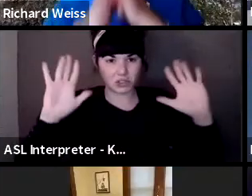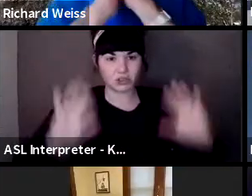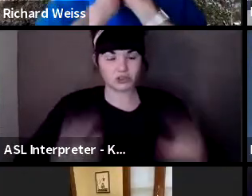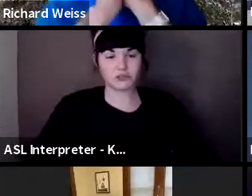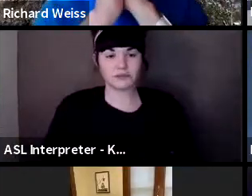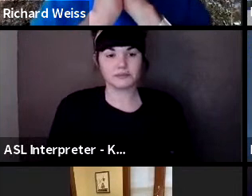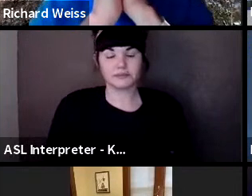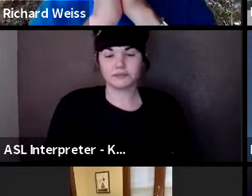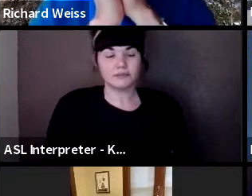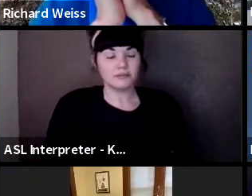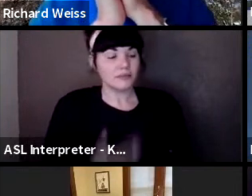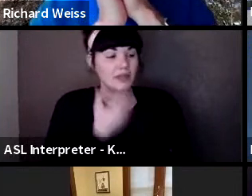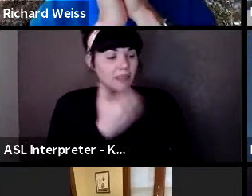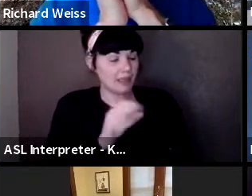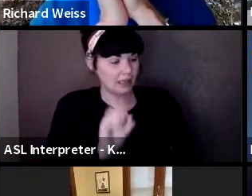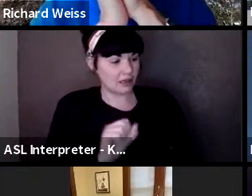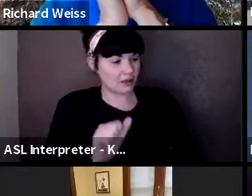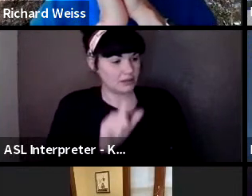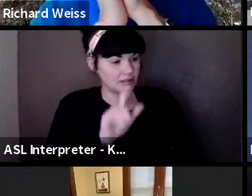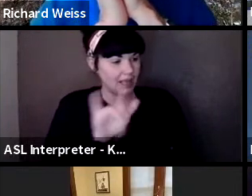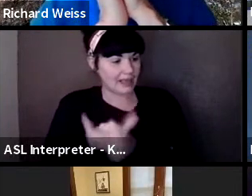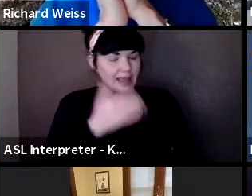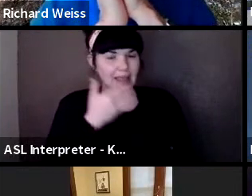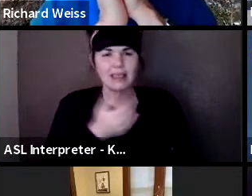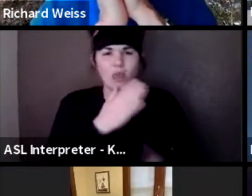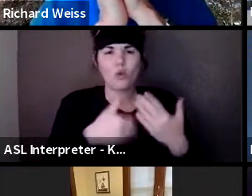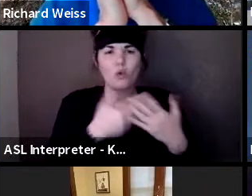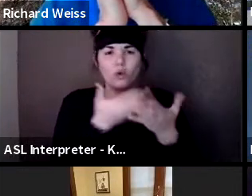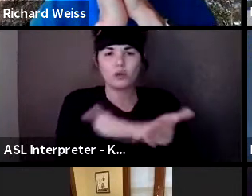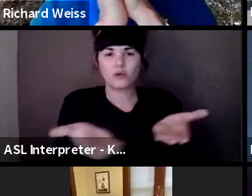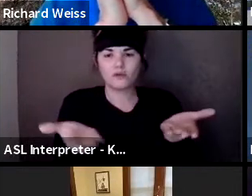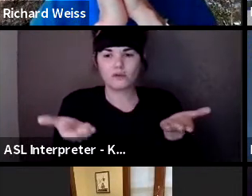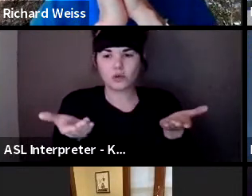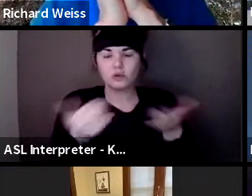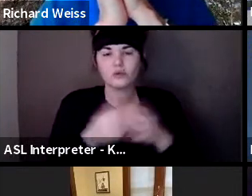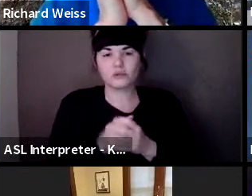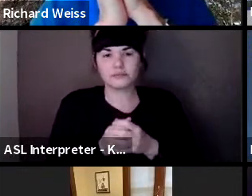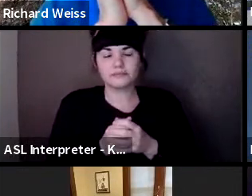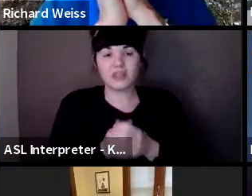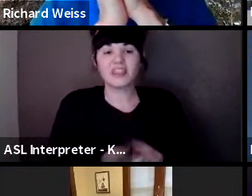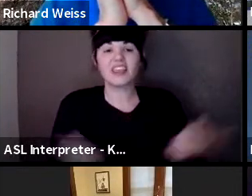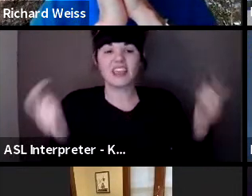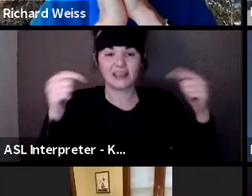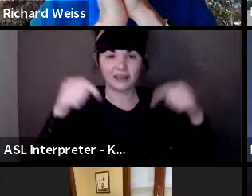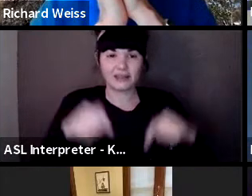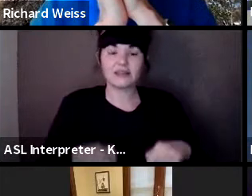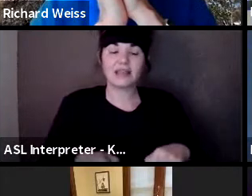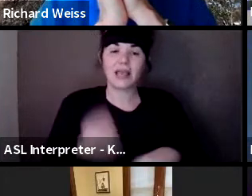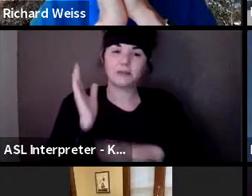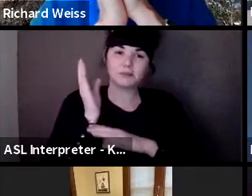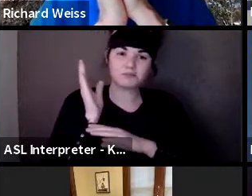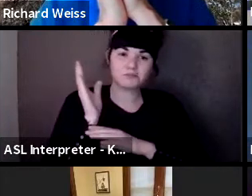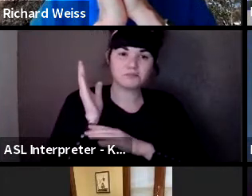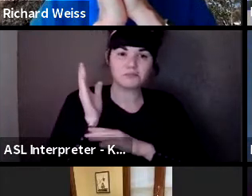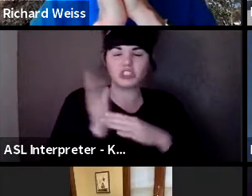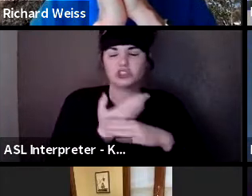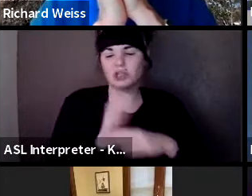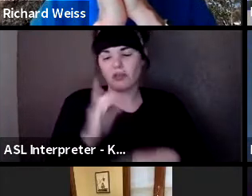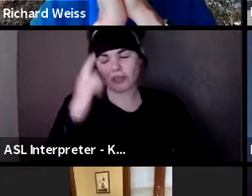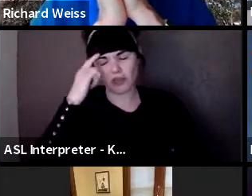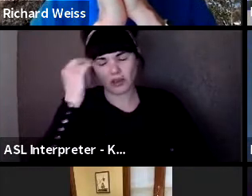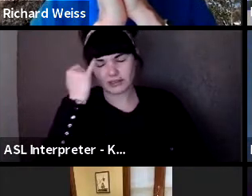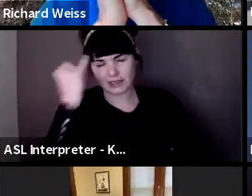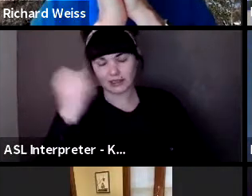Thank you, Sally, and thank you to all of you that came and shared your thoughts and ideas with us. We do take